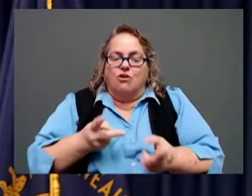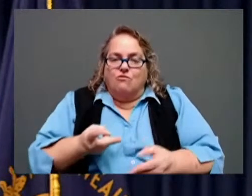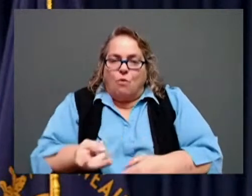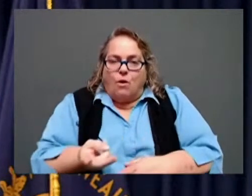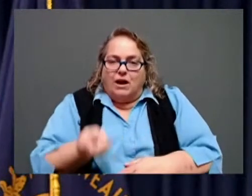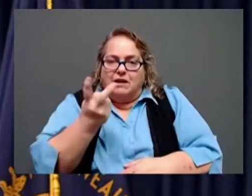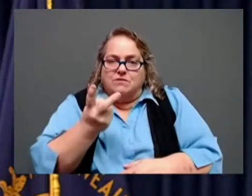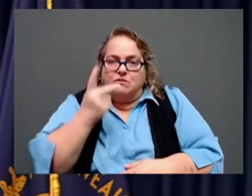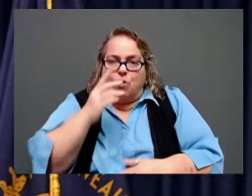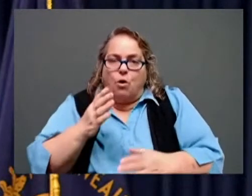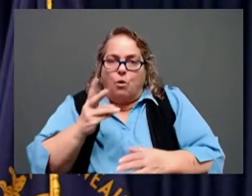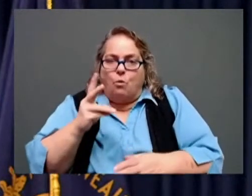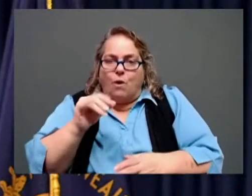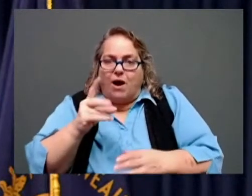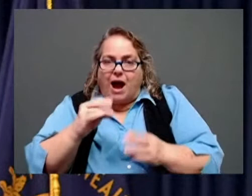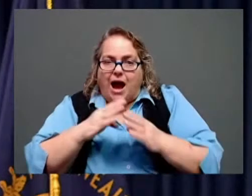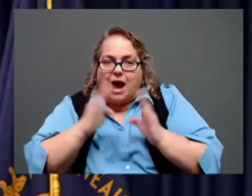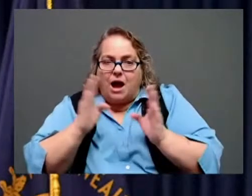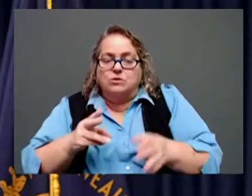distribution. Water outages: